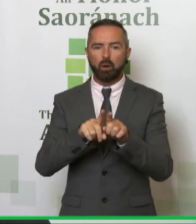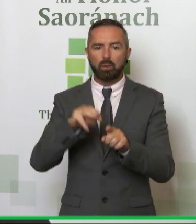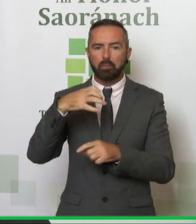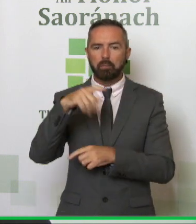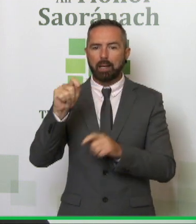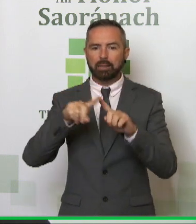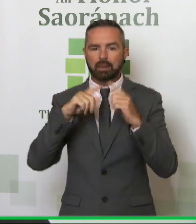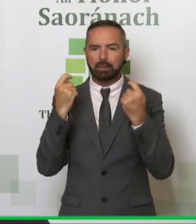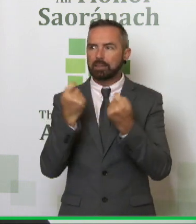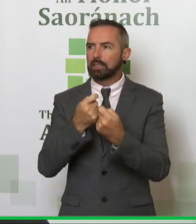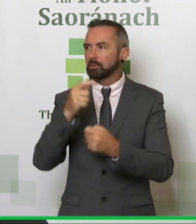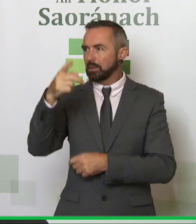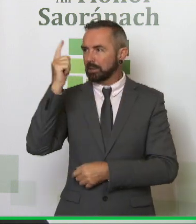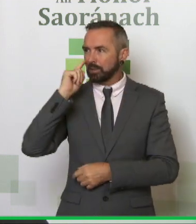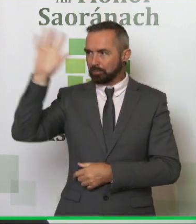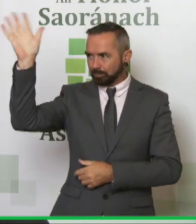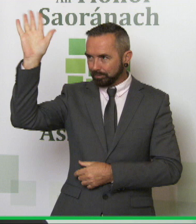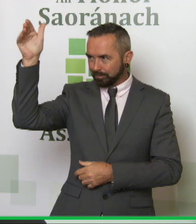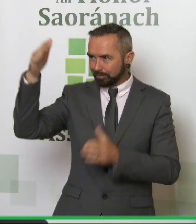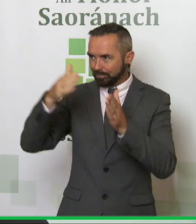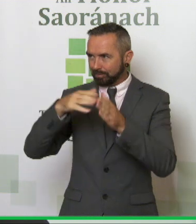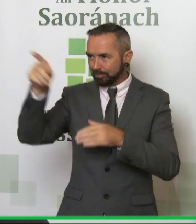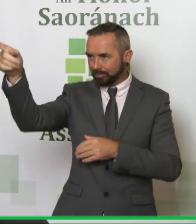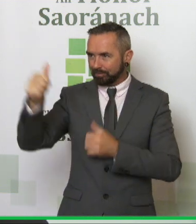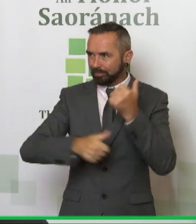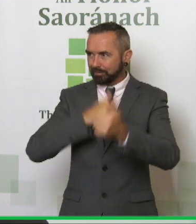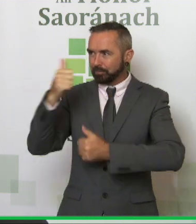his team. Matt's at the very back around in the corner.